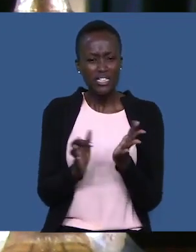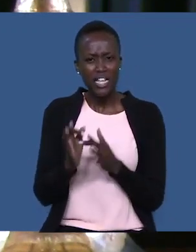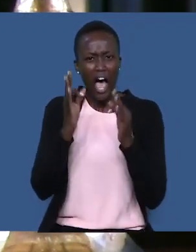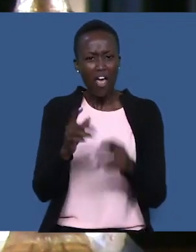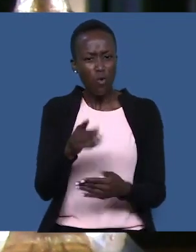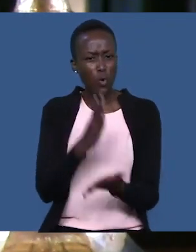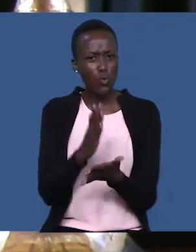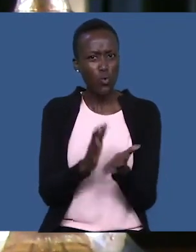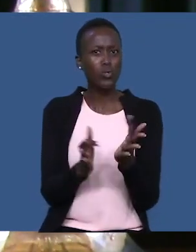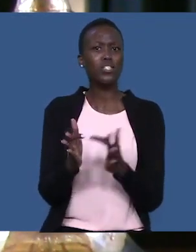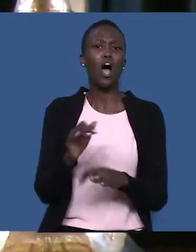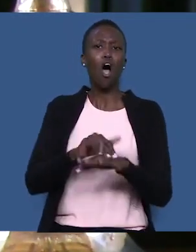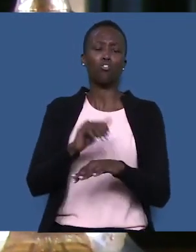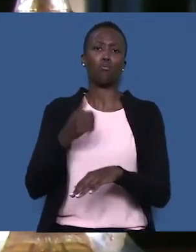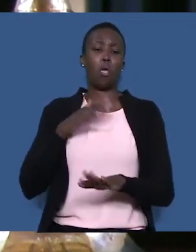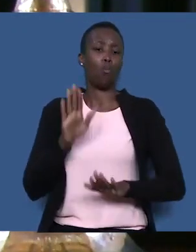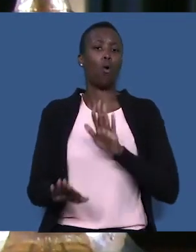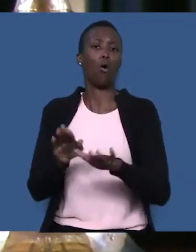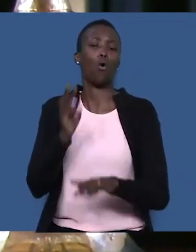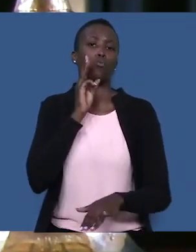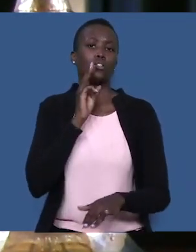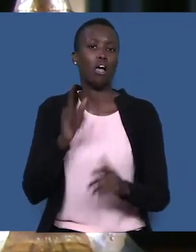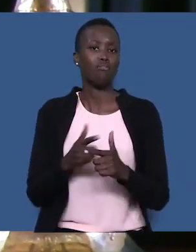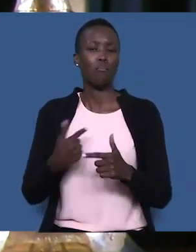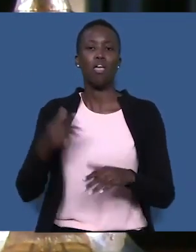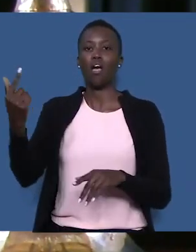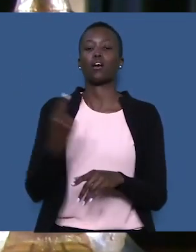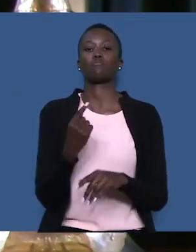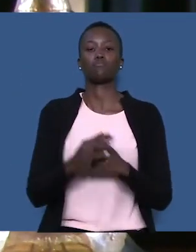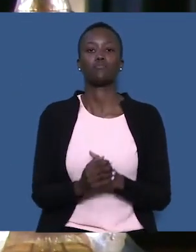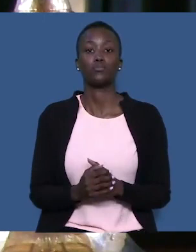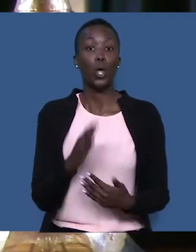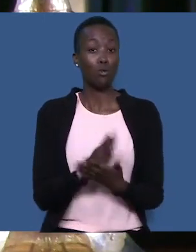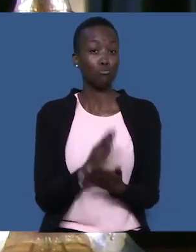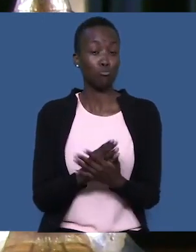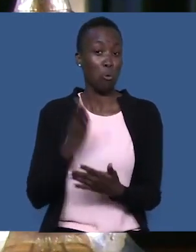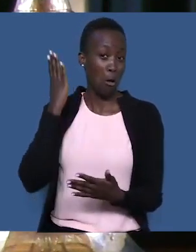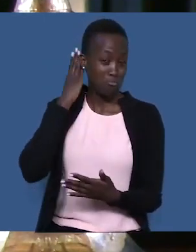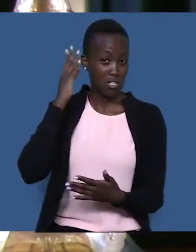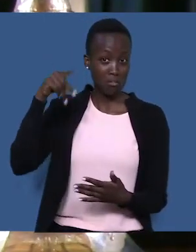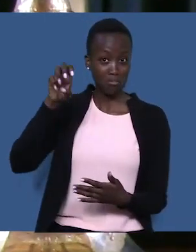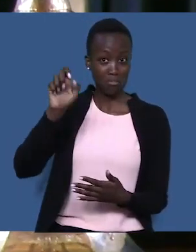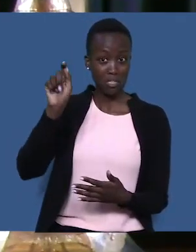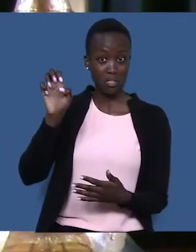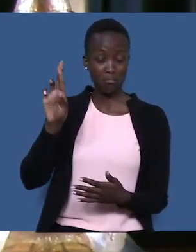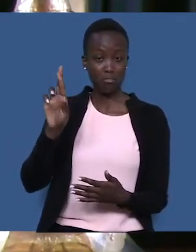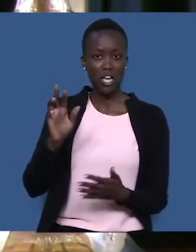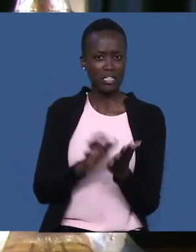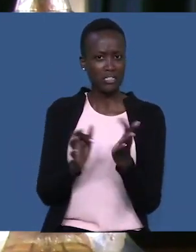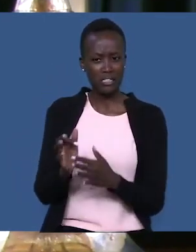be you, bid me to come to you on water, and I will come." And for sure, Jesus tells Peter to